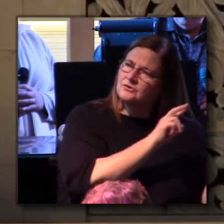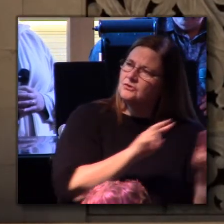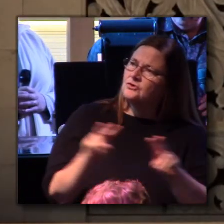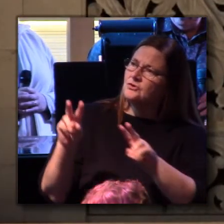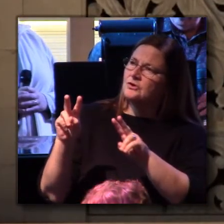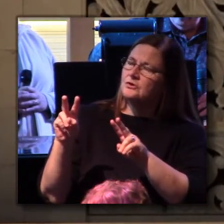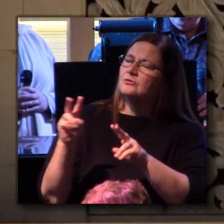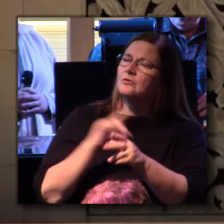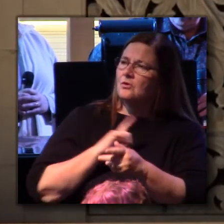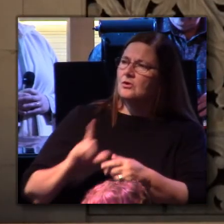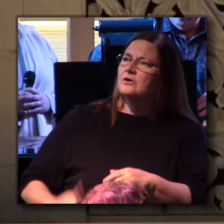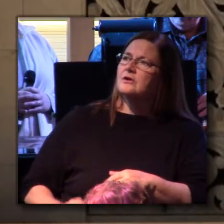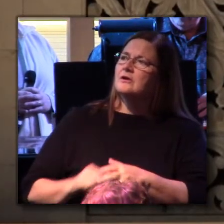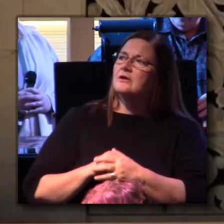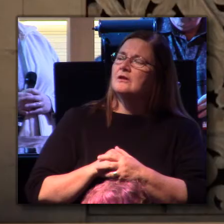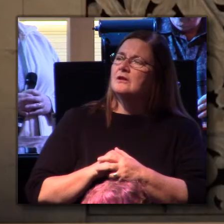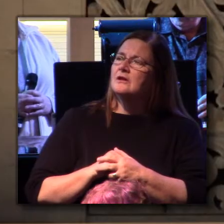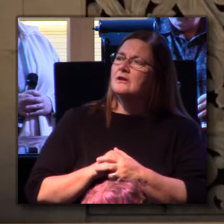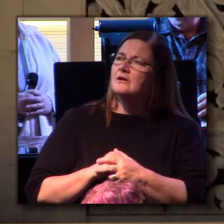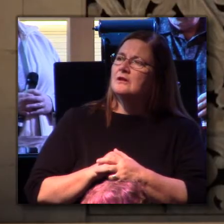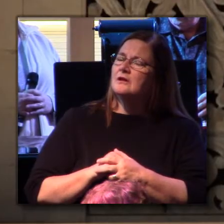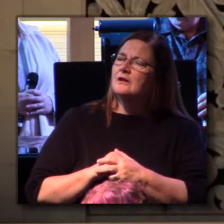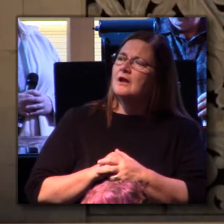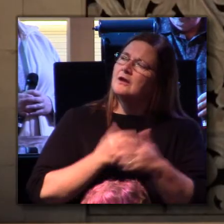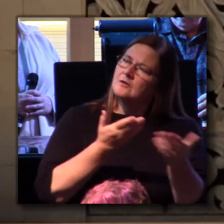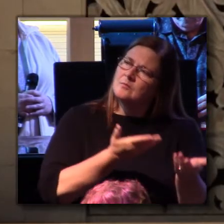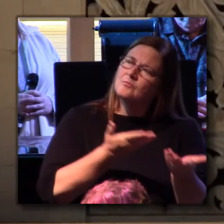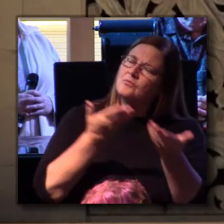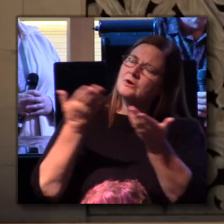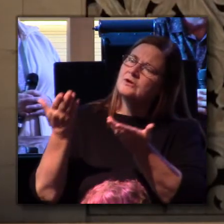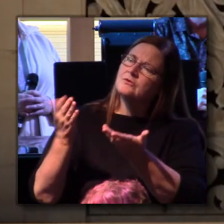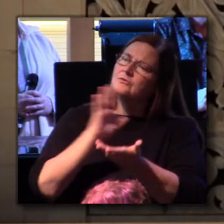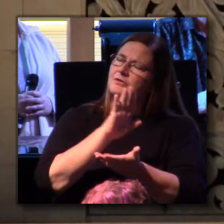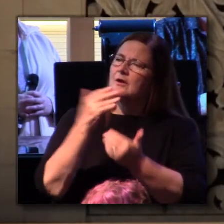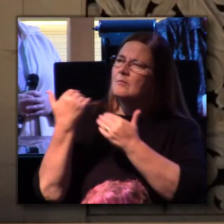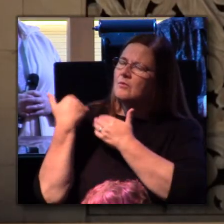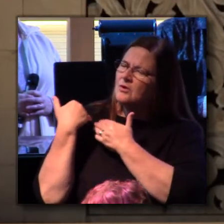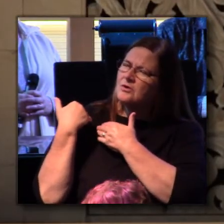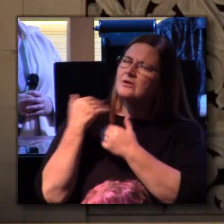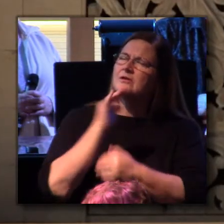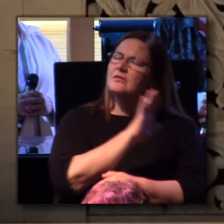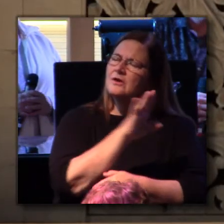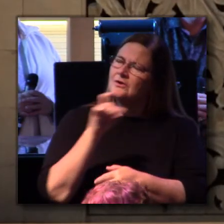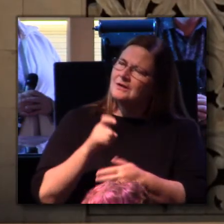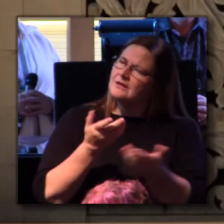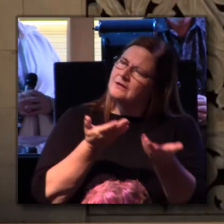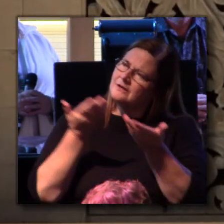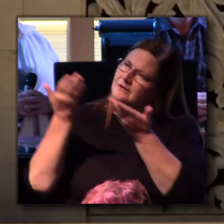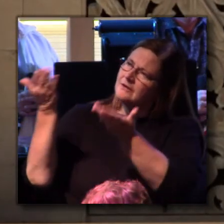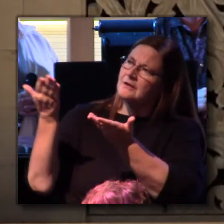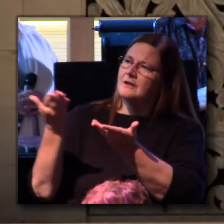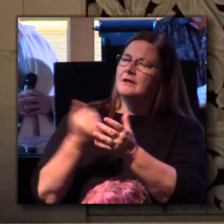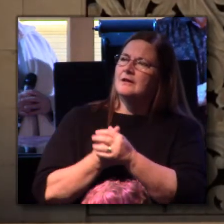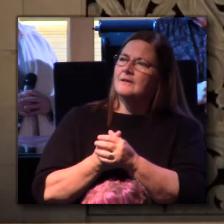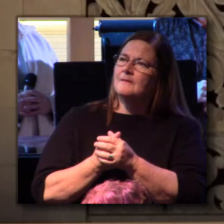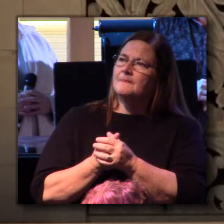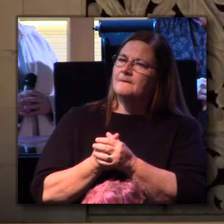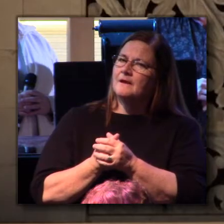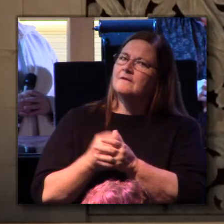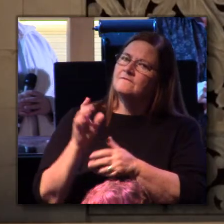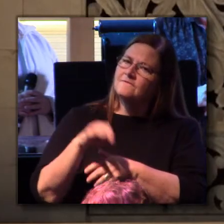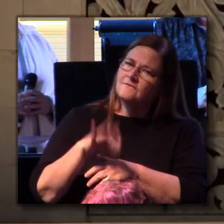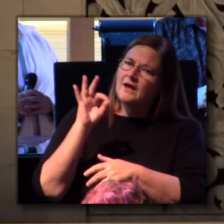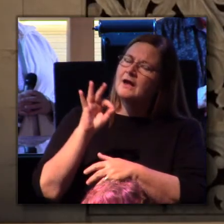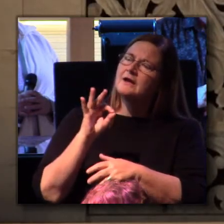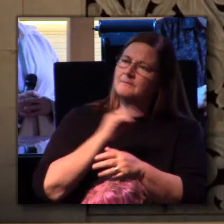Lord, and they bring that burden to you, and they bring their need to you, and they find the sufficiency of Messiah